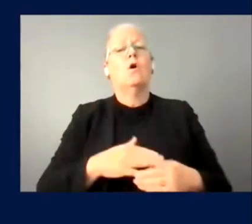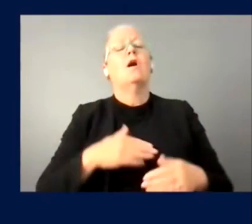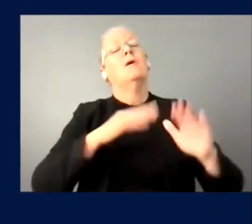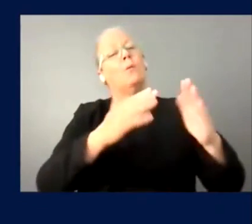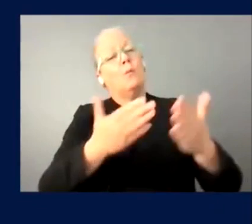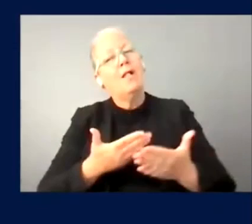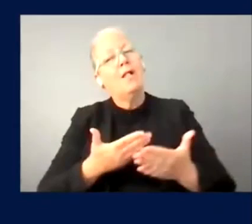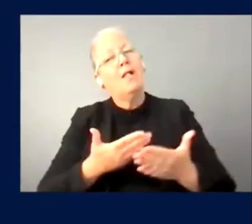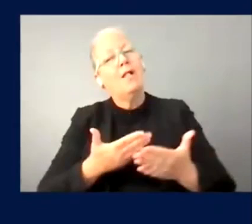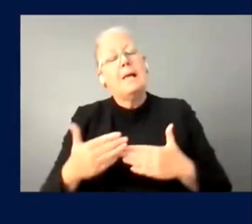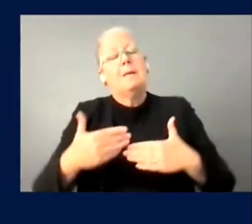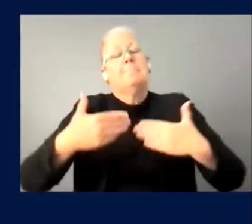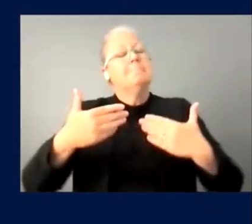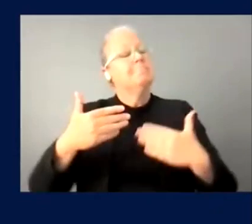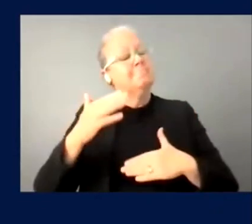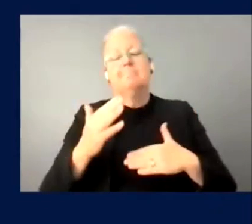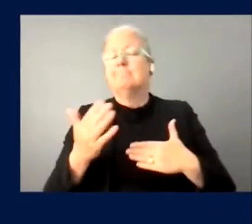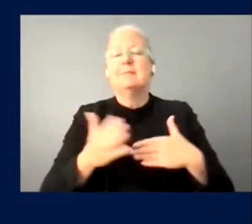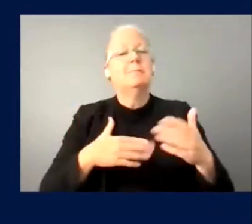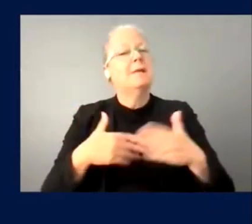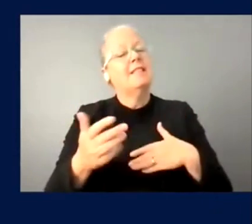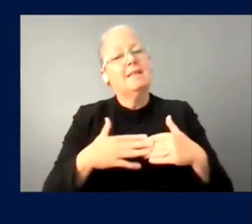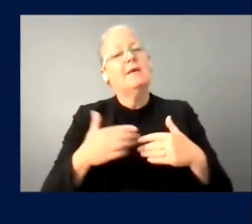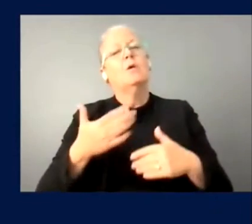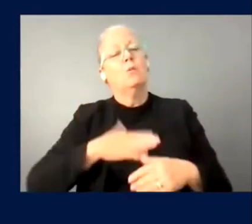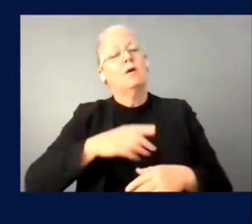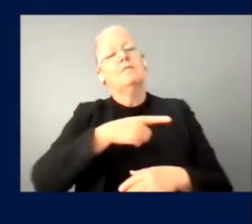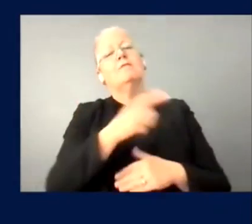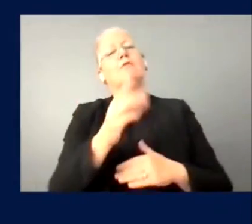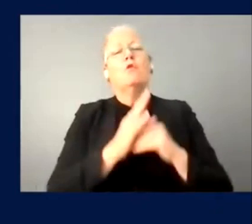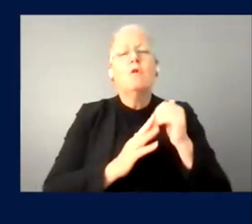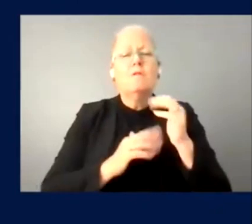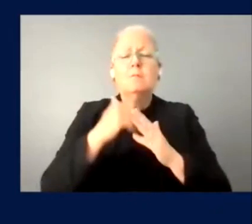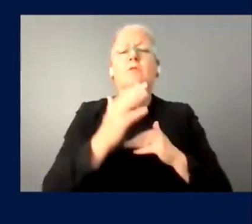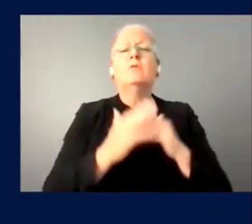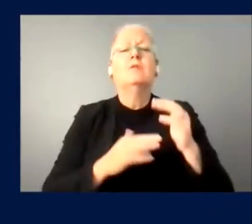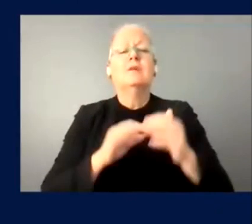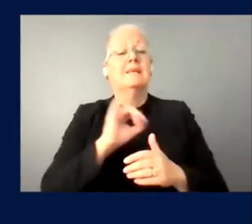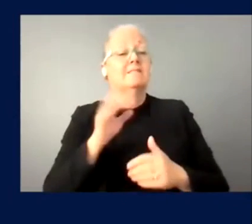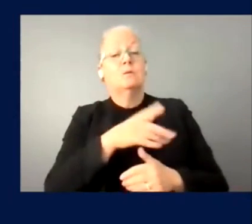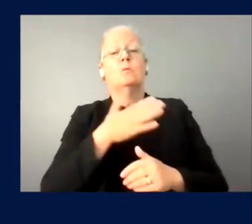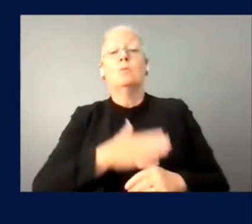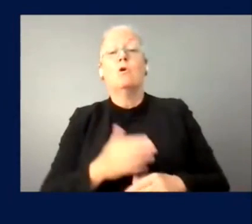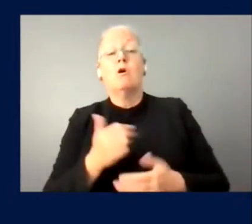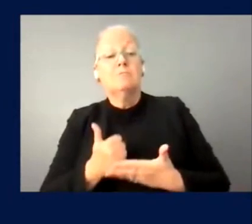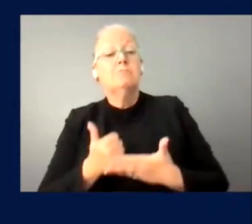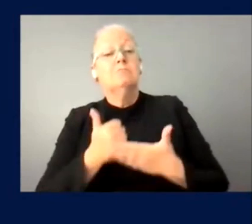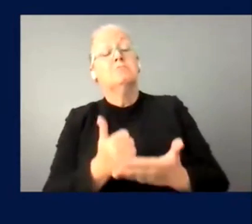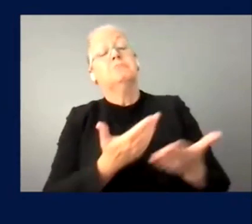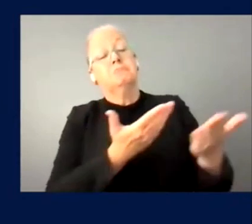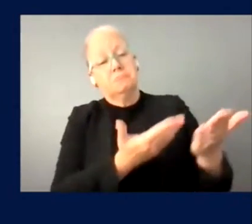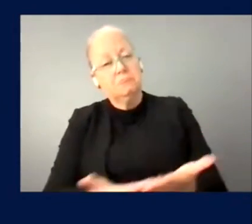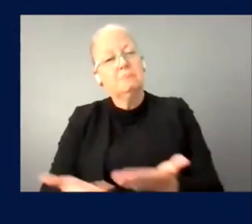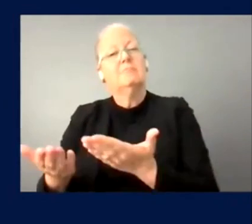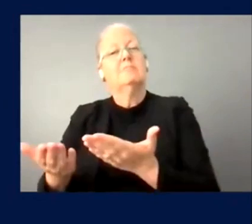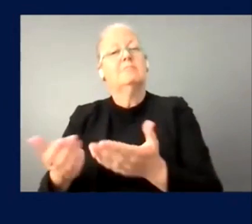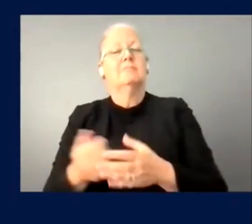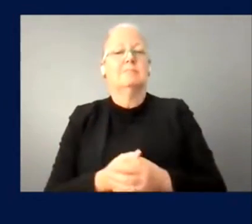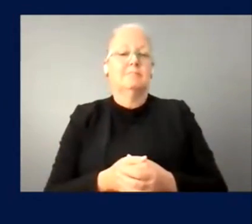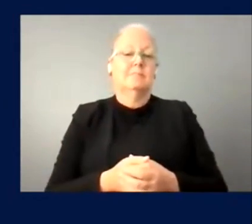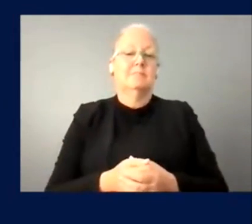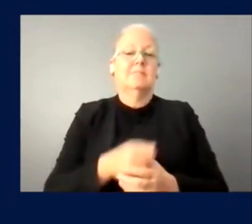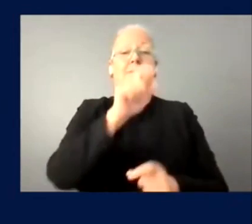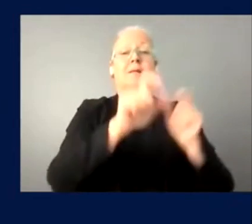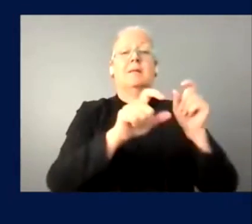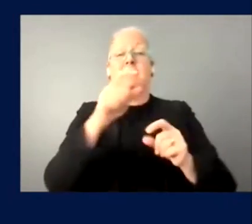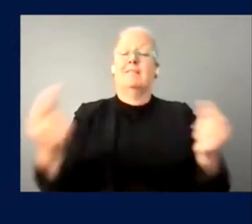encouraging stewards to offer that additional support if required. And because people are coming to the club and requesting it